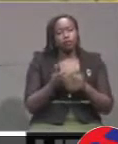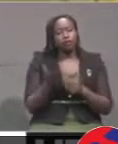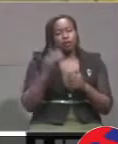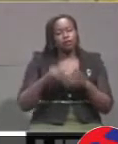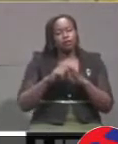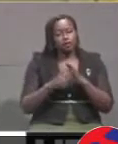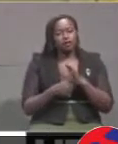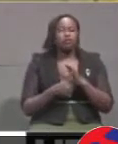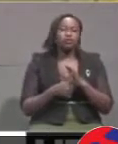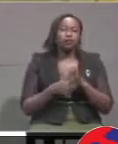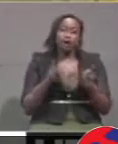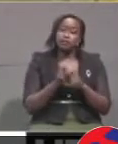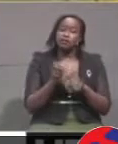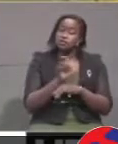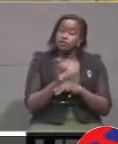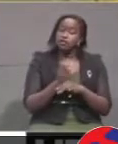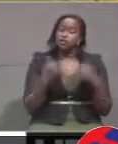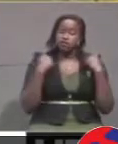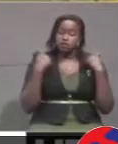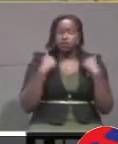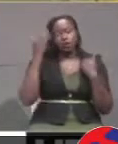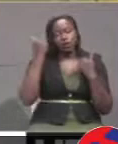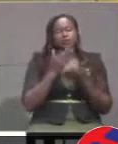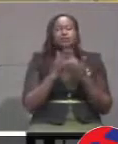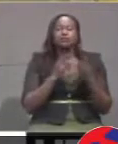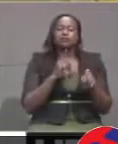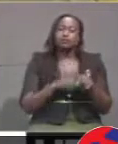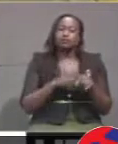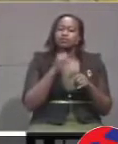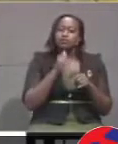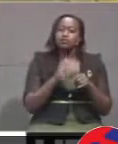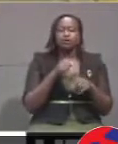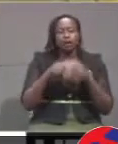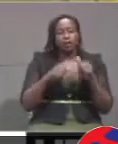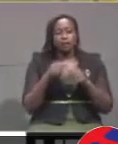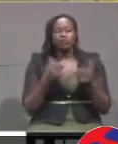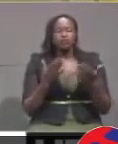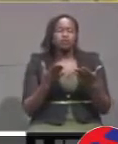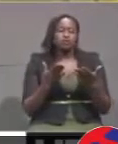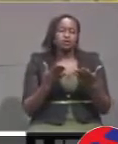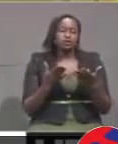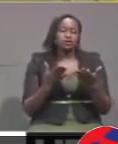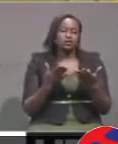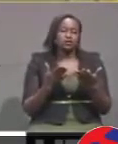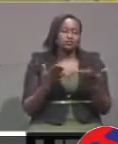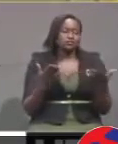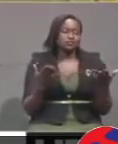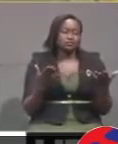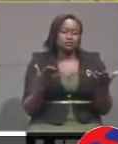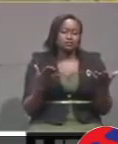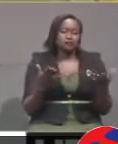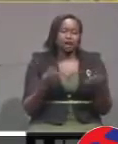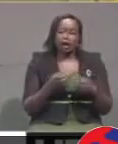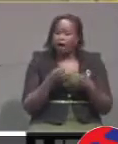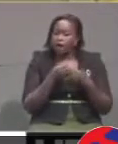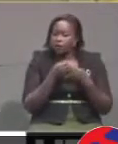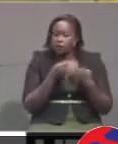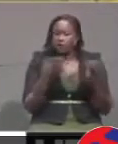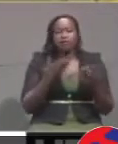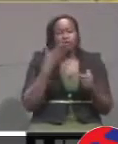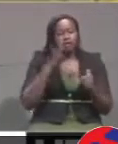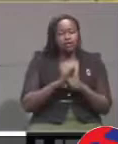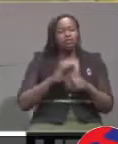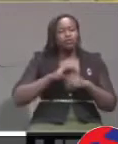Exactly. Auntie, once she's compensated, she can't quiet. Come back. Akati mbwana no. Kete muna